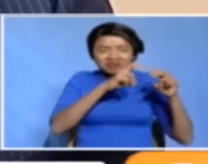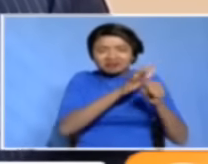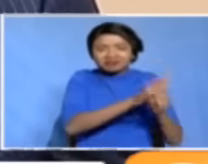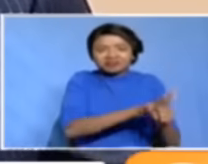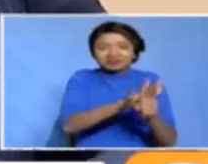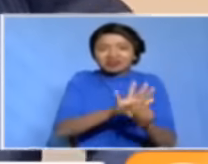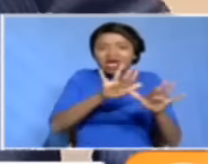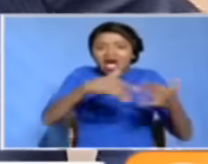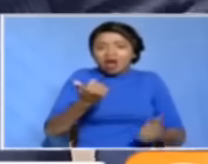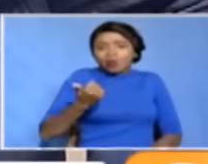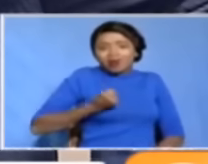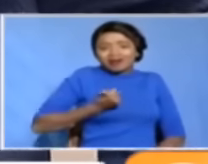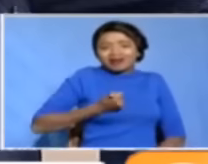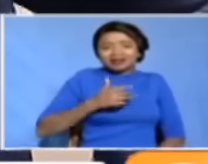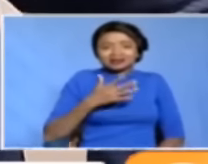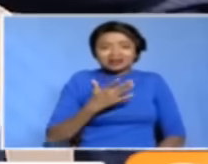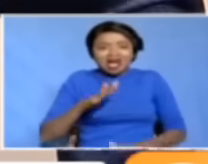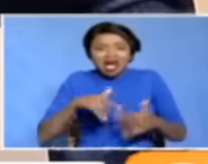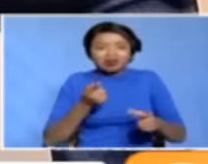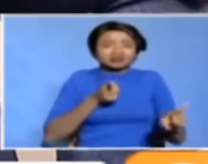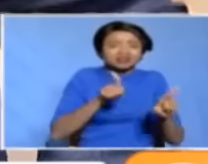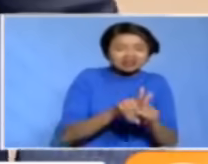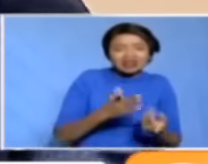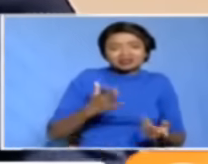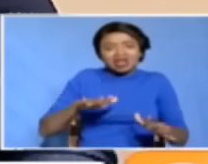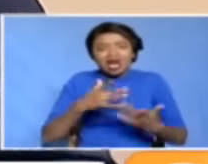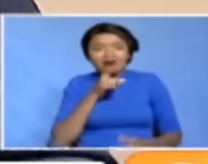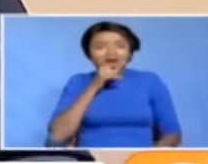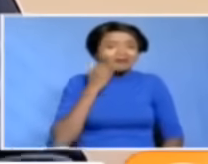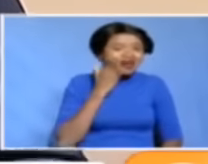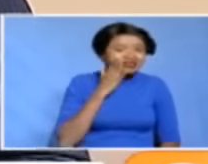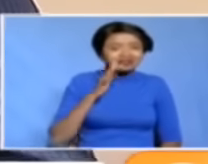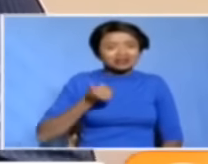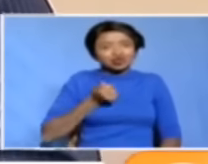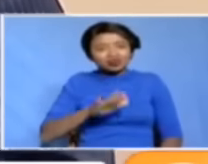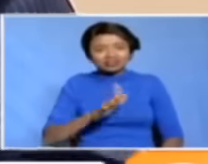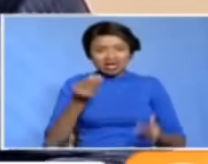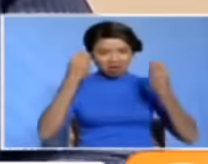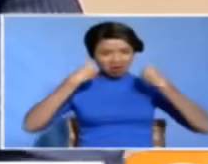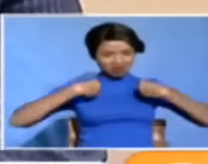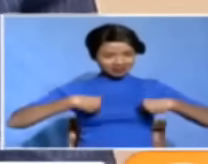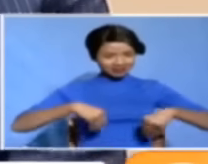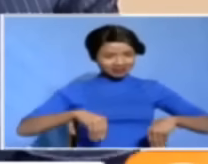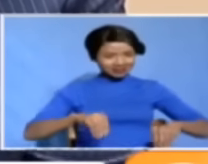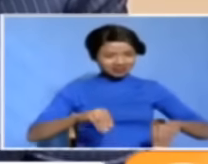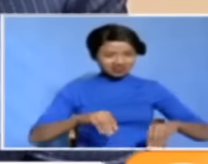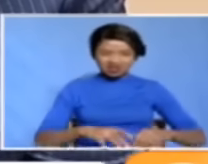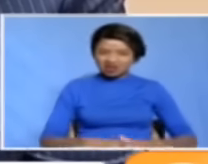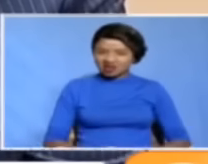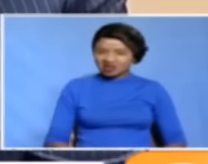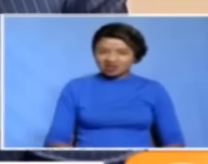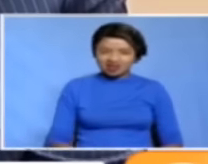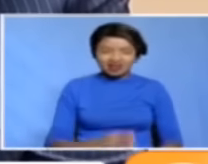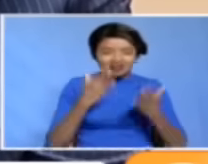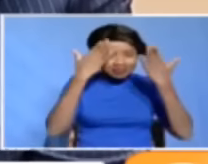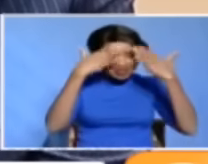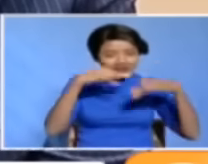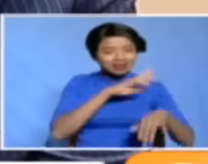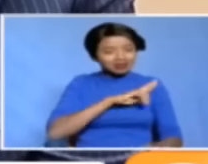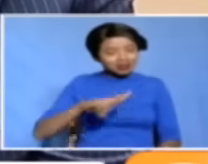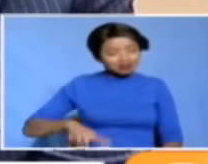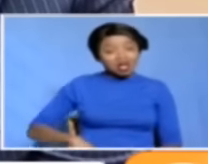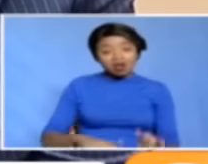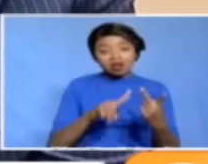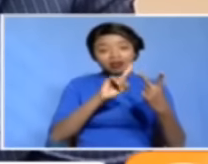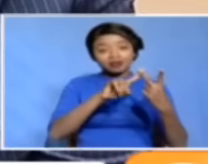our girls, our sisters, our mothers, our daughters dress as provided for in Islamic religion. That's number one. Number two,